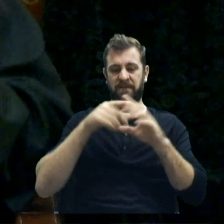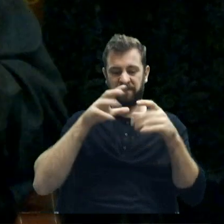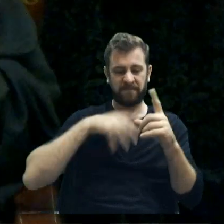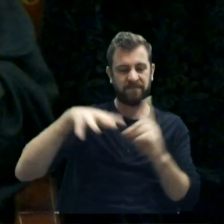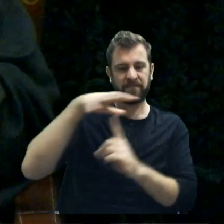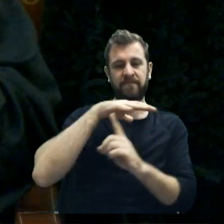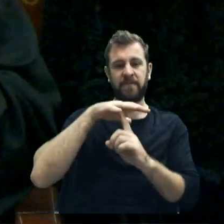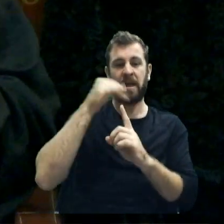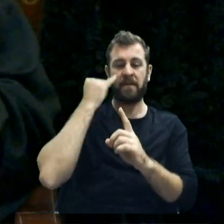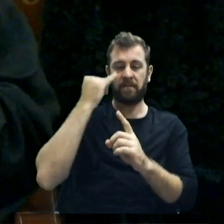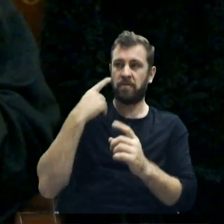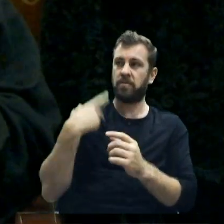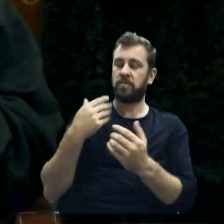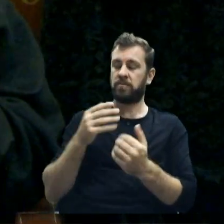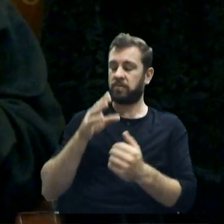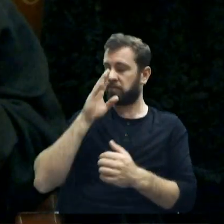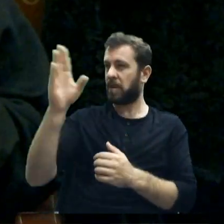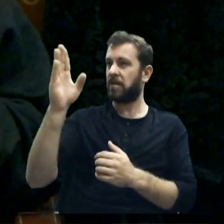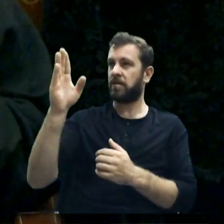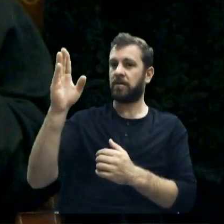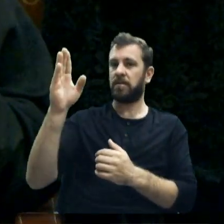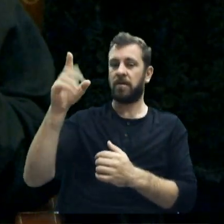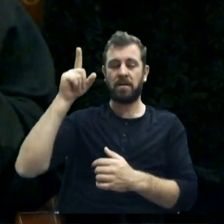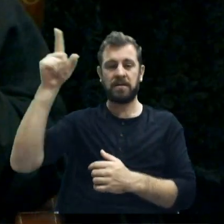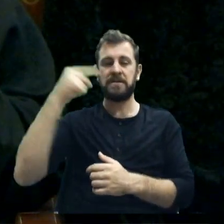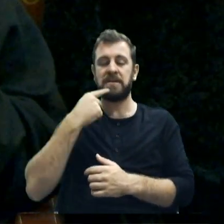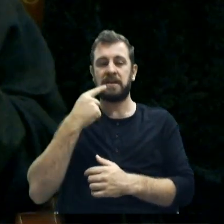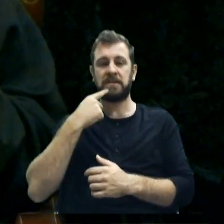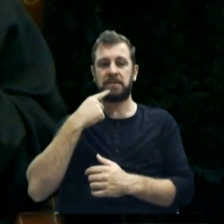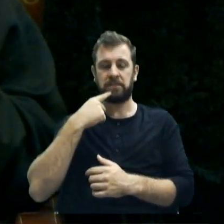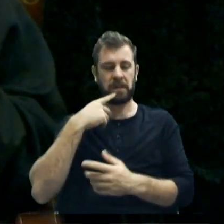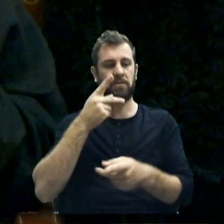deeds, Allah says, "I'll take care of your friendships for you.